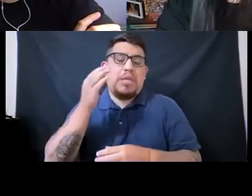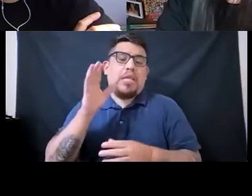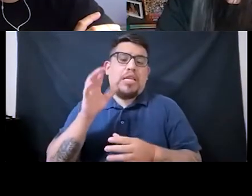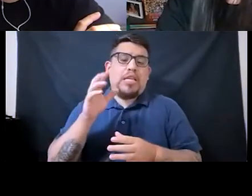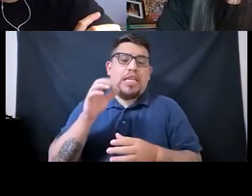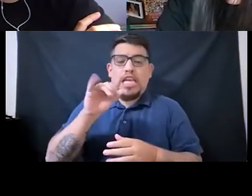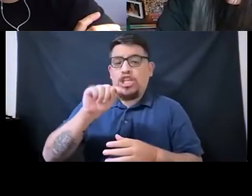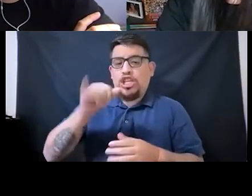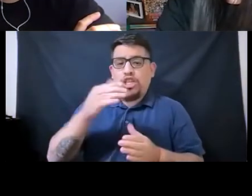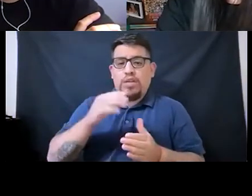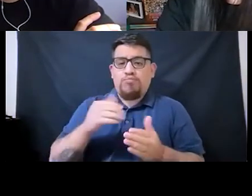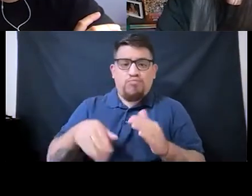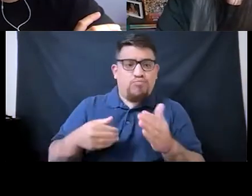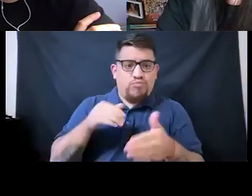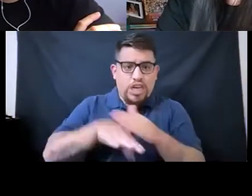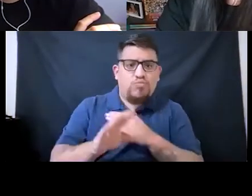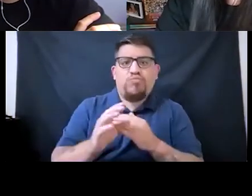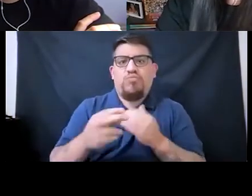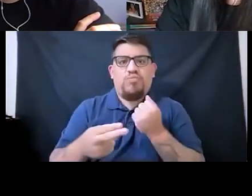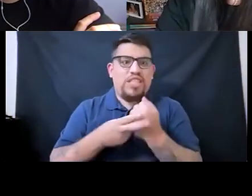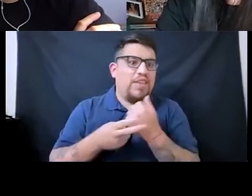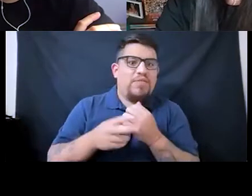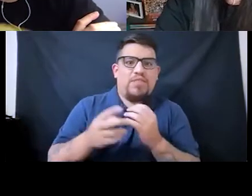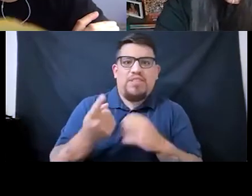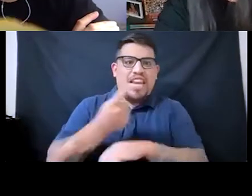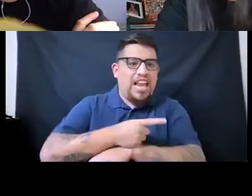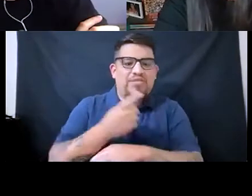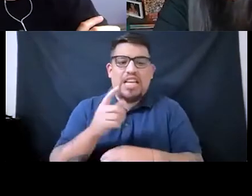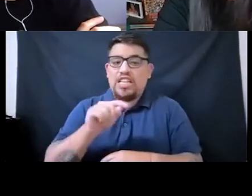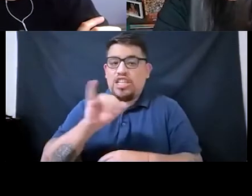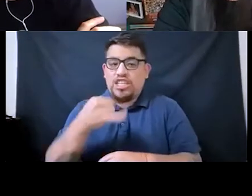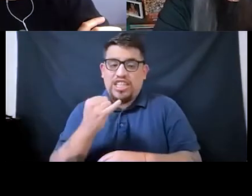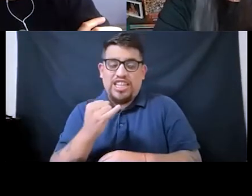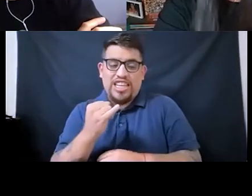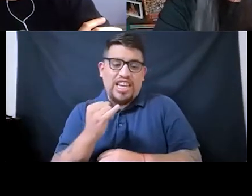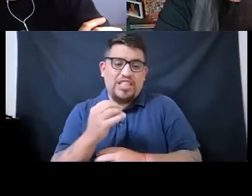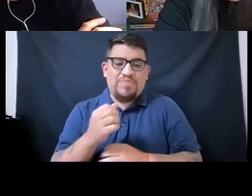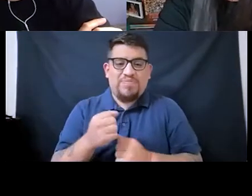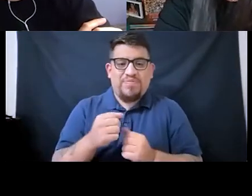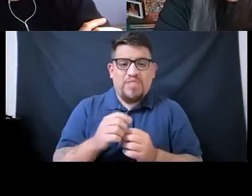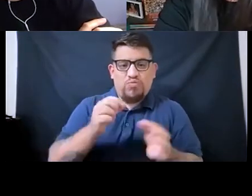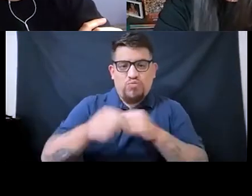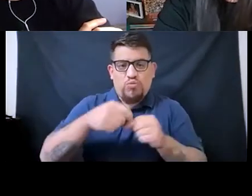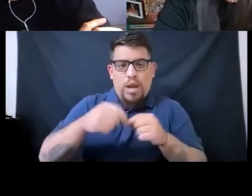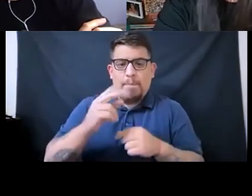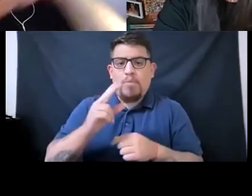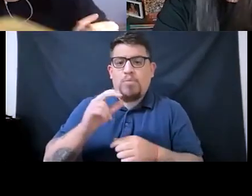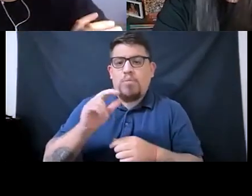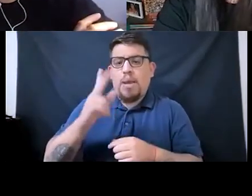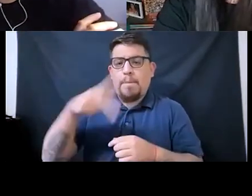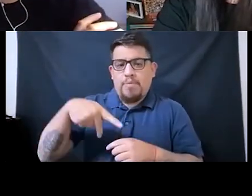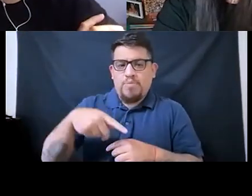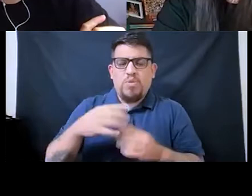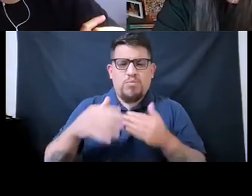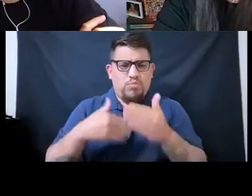the day on some things. Like there was a lot of great work being done, and then TJ, it sounds like you kind of swooped in and tied it all up a little bit. What was that